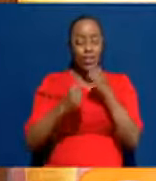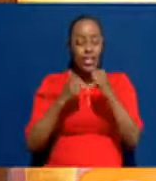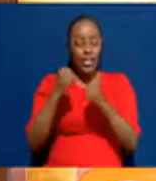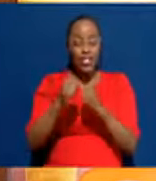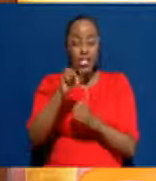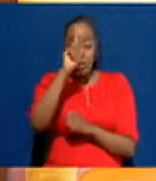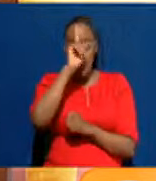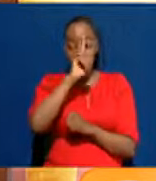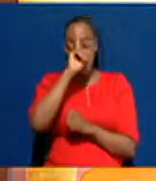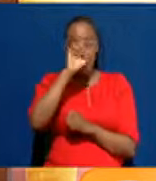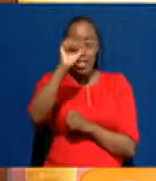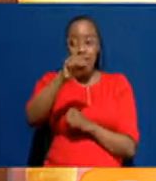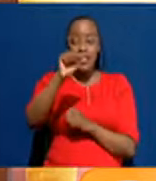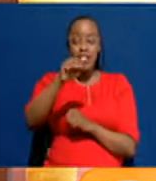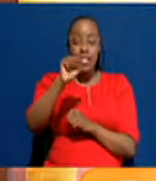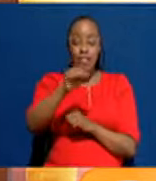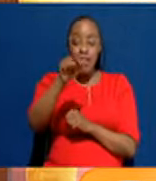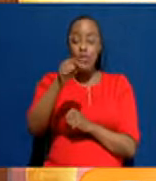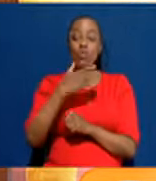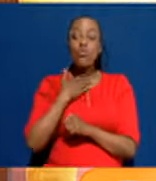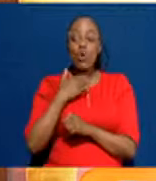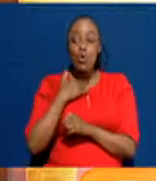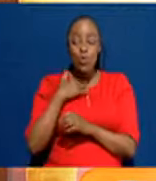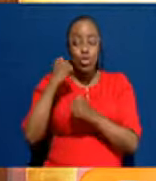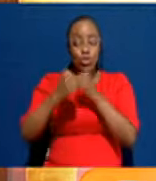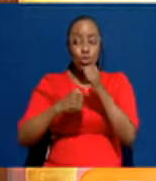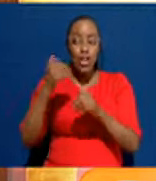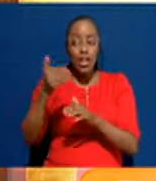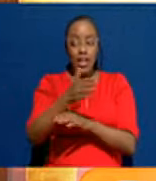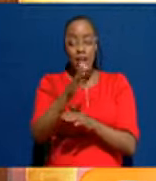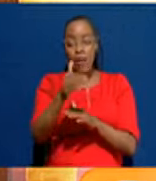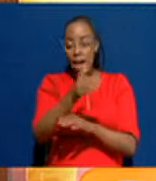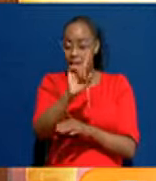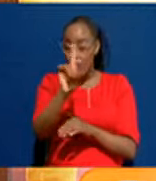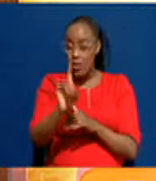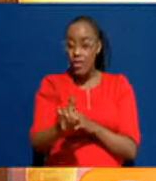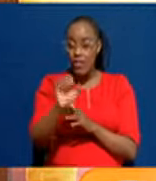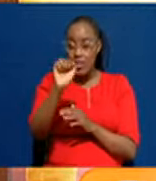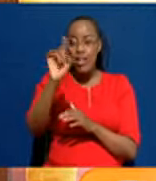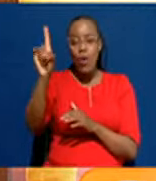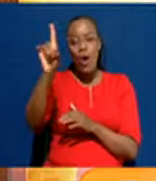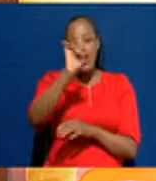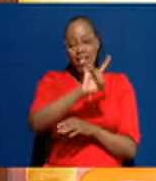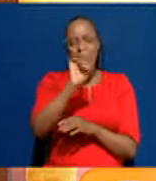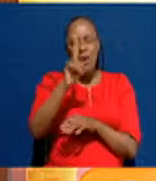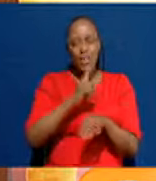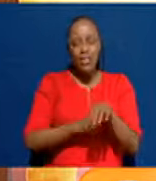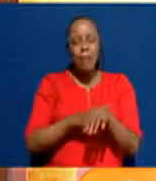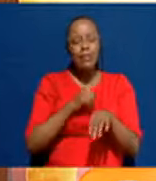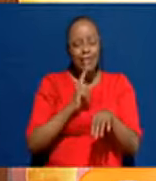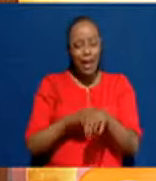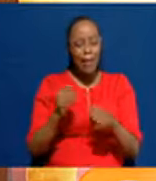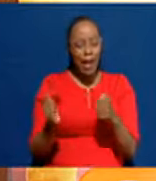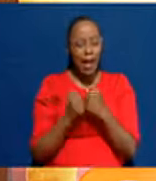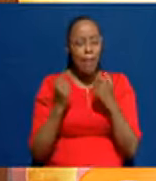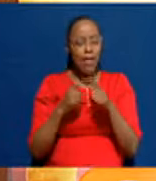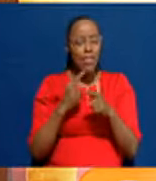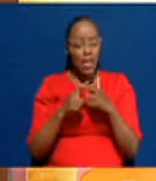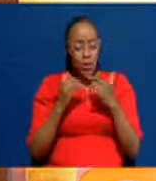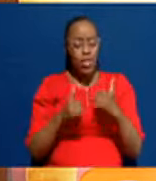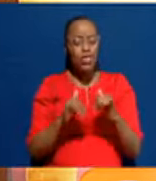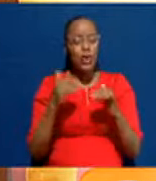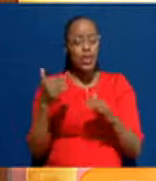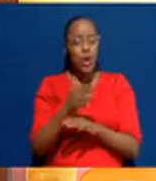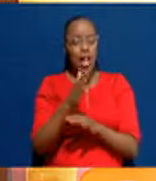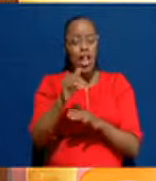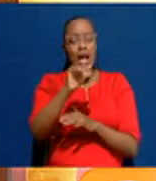Are you serious? Yes. You want to run the marathon? I will, of course I will. One day, one time. When the time comes, I will be on that